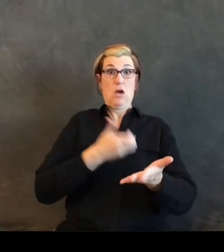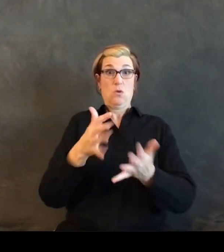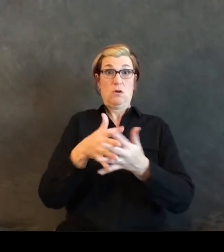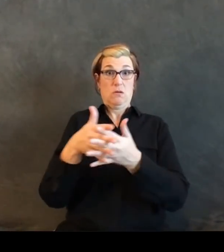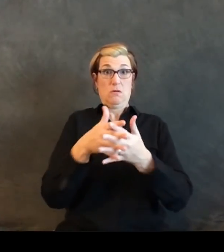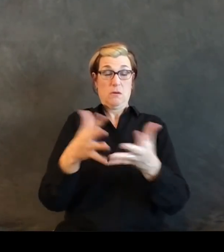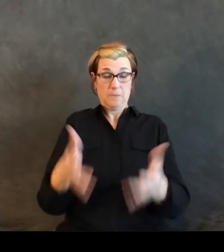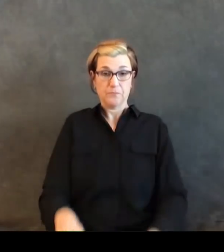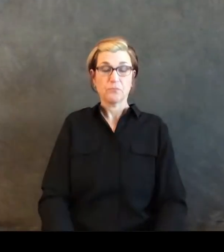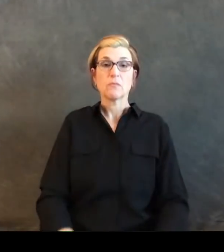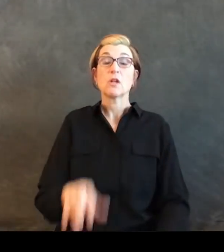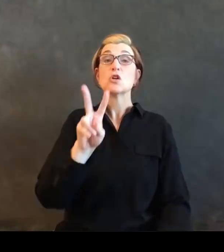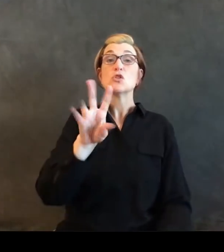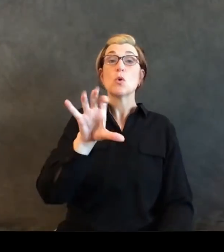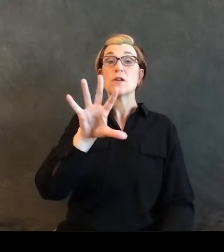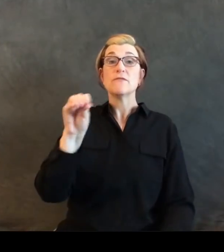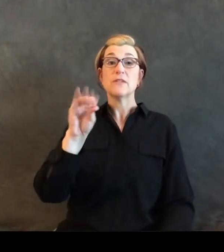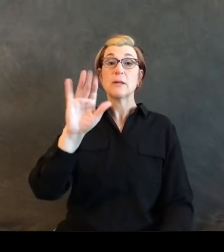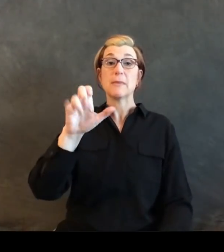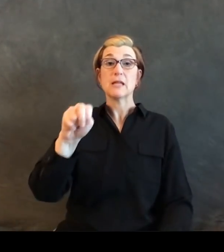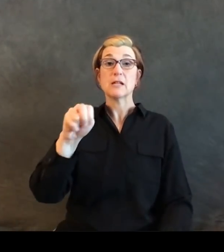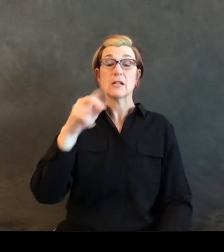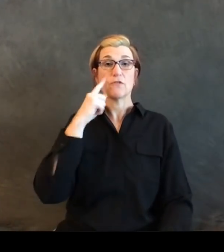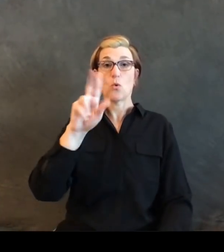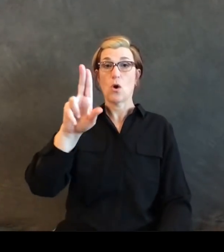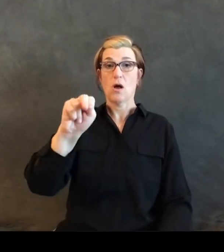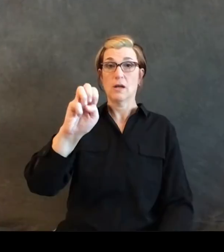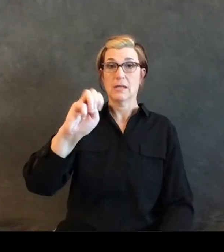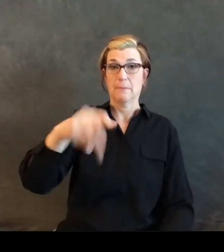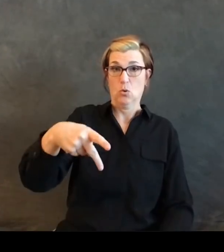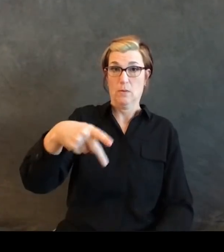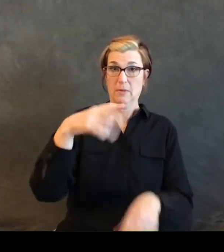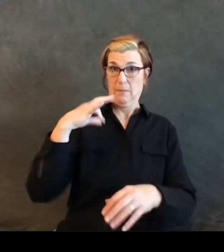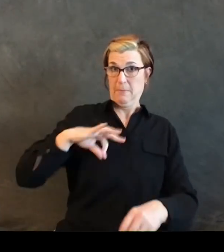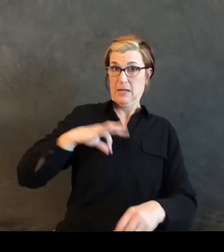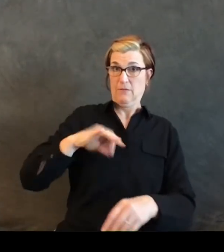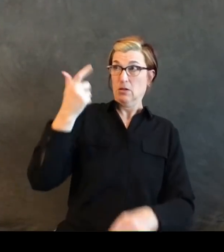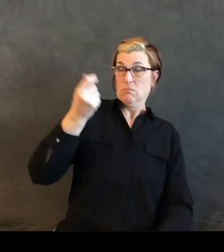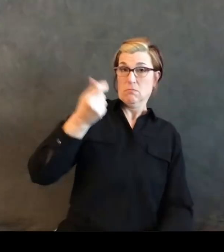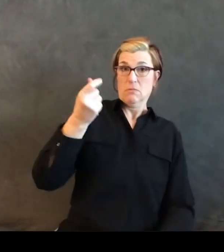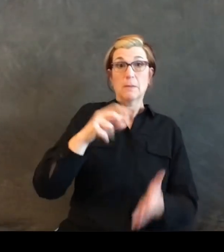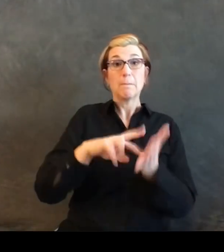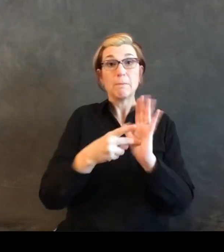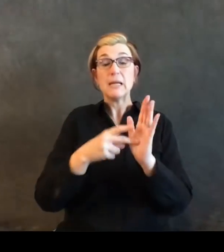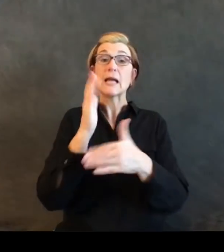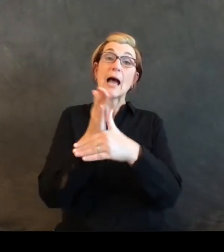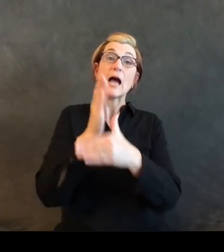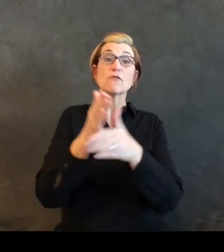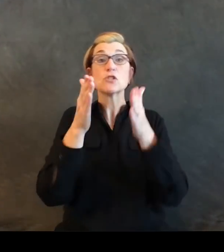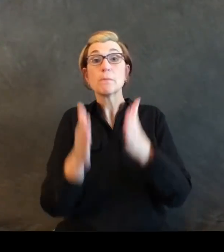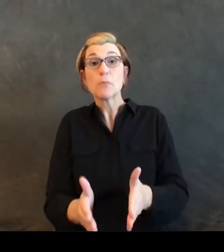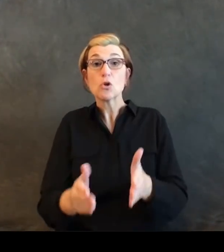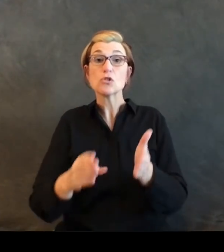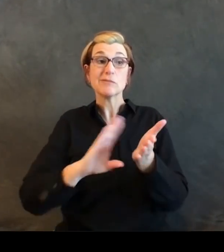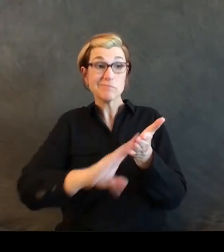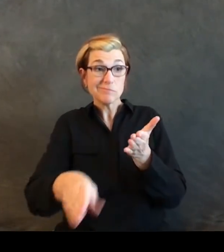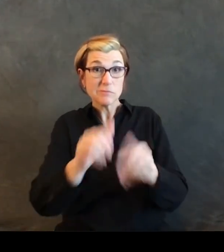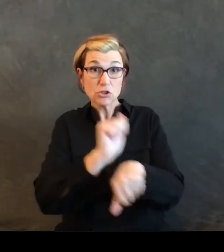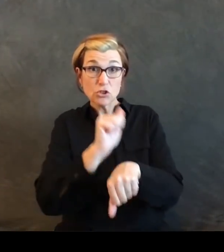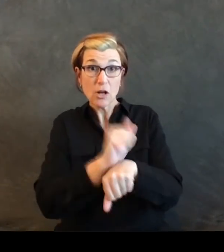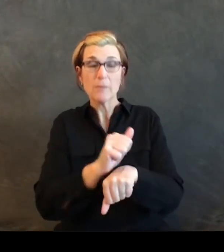billion in expanded unemployment benefits. The average worker who has lost his or her job will receive 100% of their